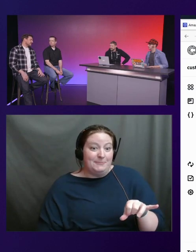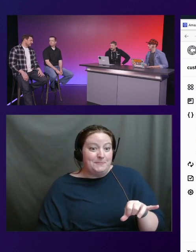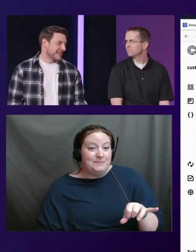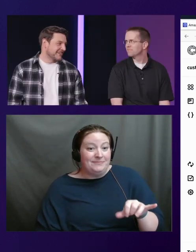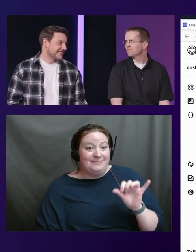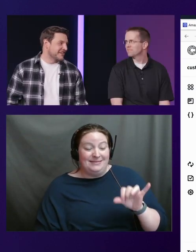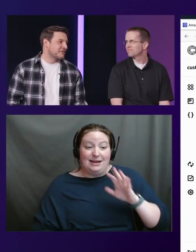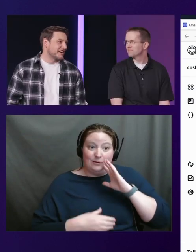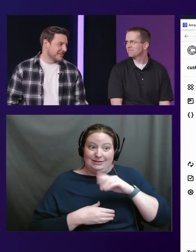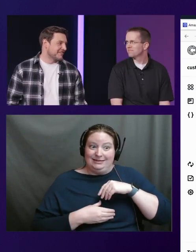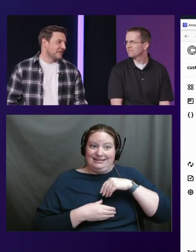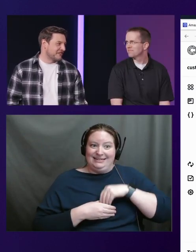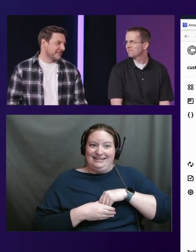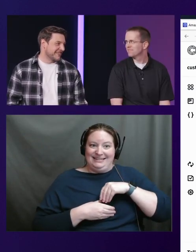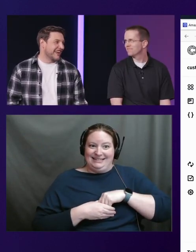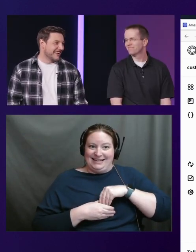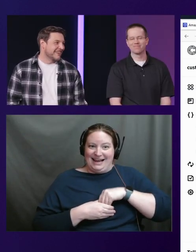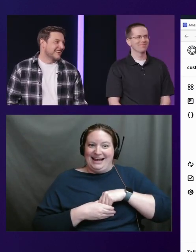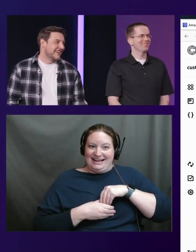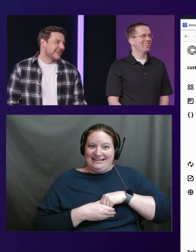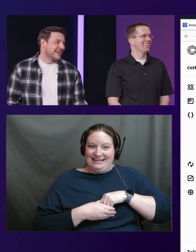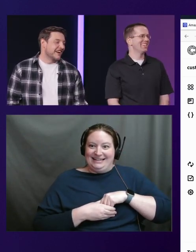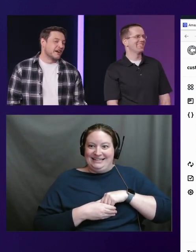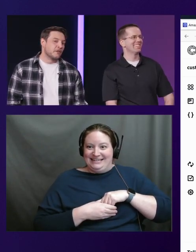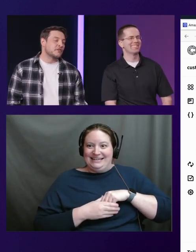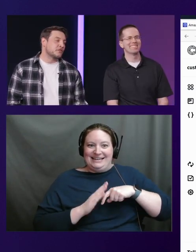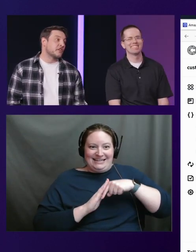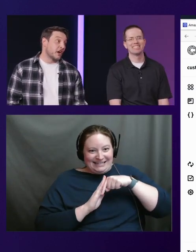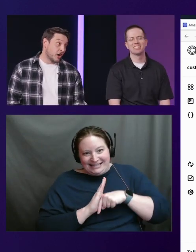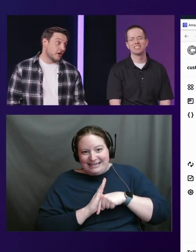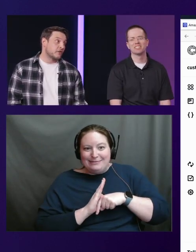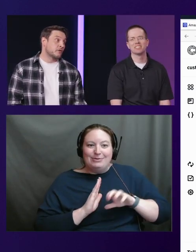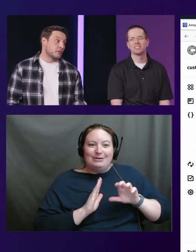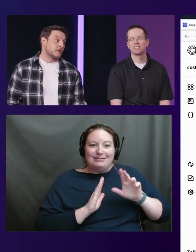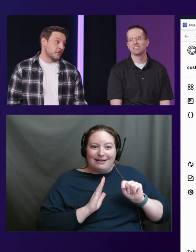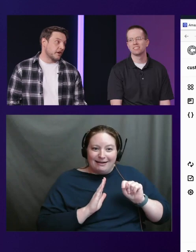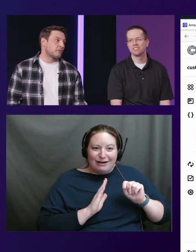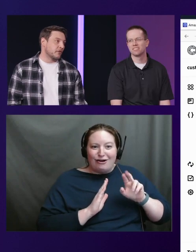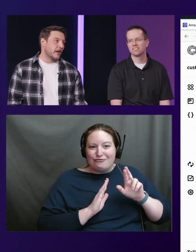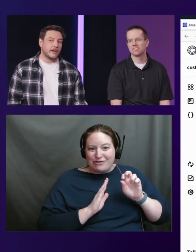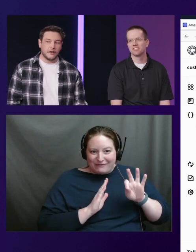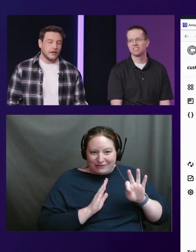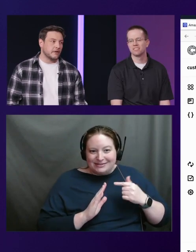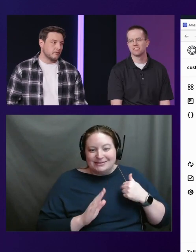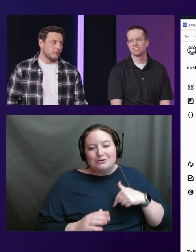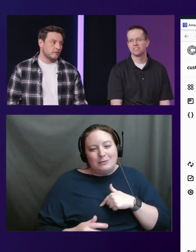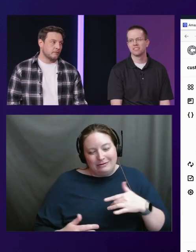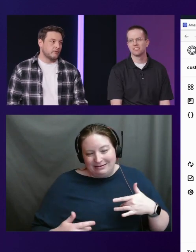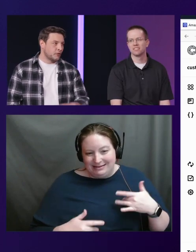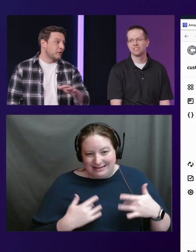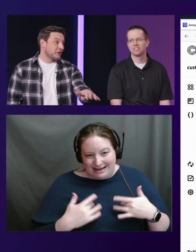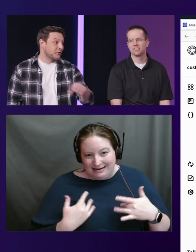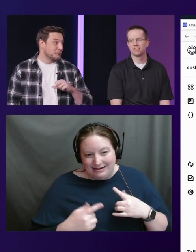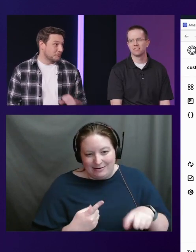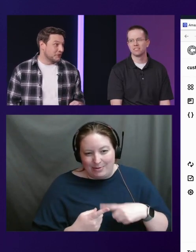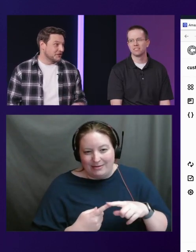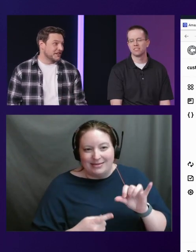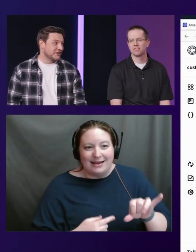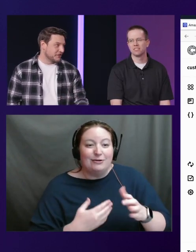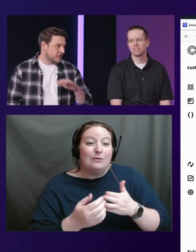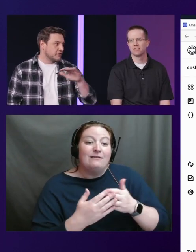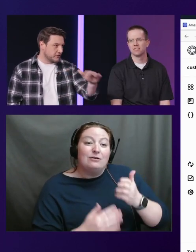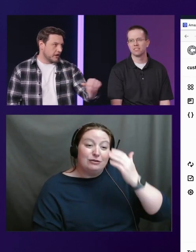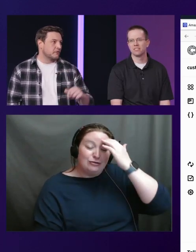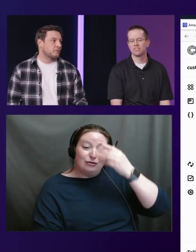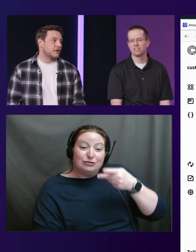inside deep That's a cut good question. reference. Yeah. Yeah, that's pretty cool. Long and short, they are. We're super excited about that, and whoever knows what Progen